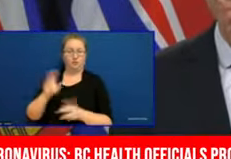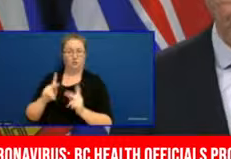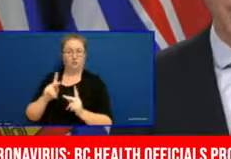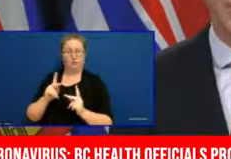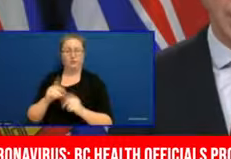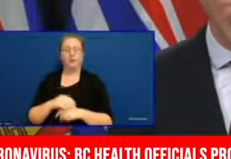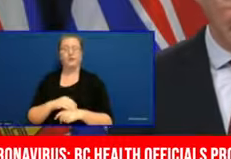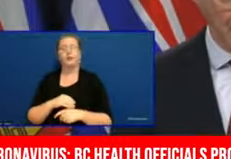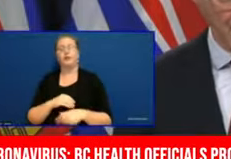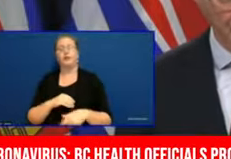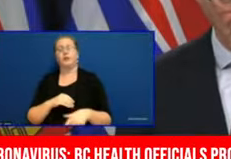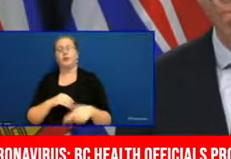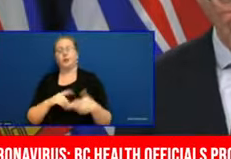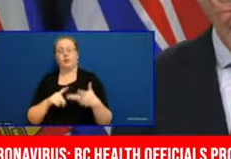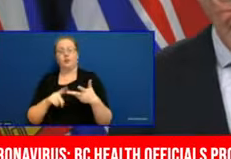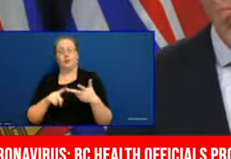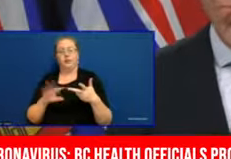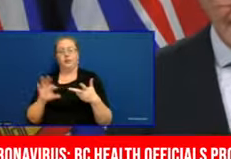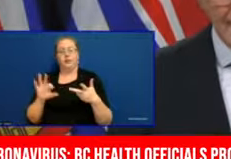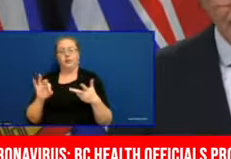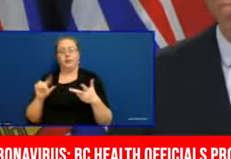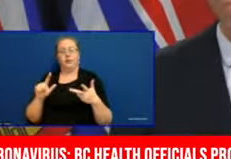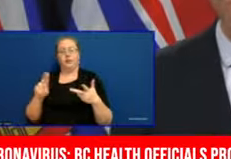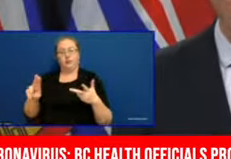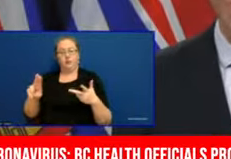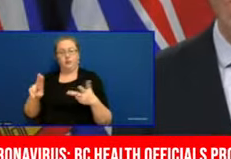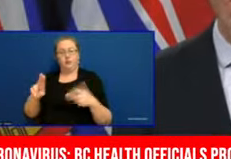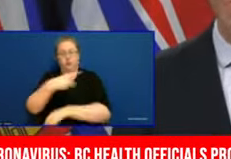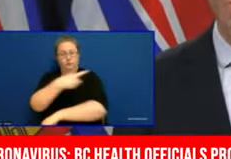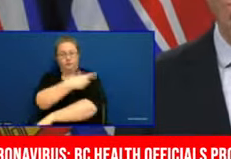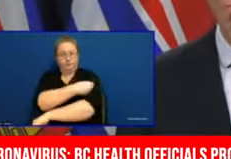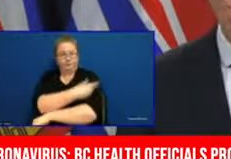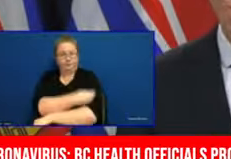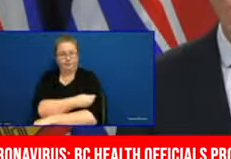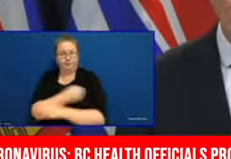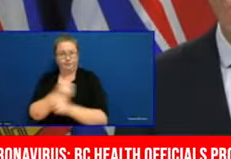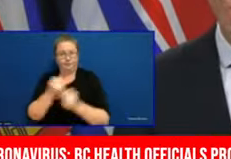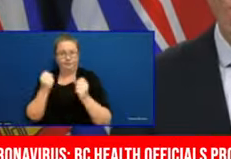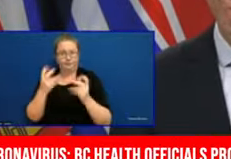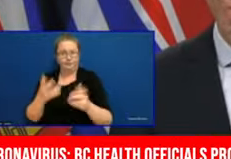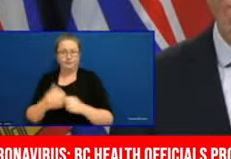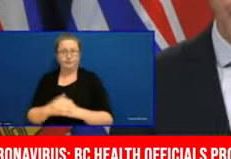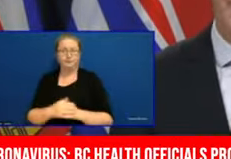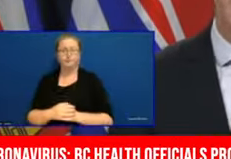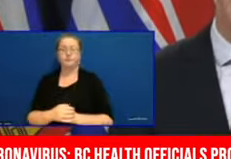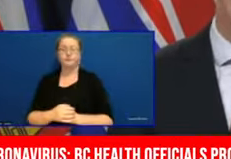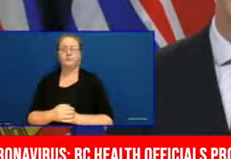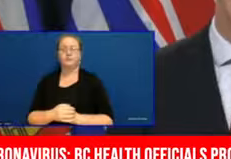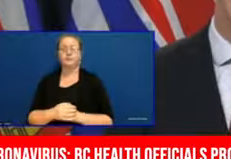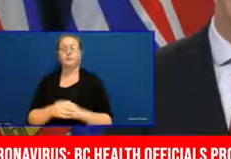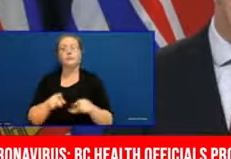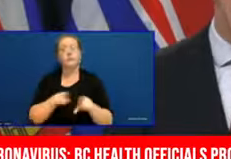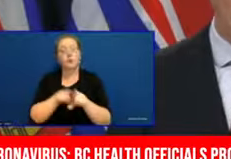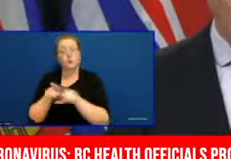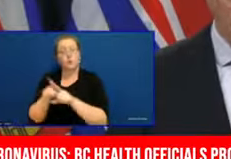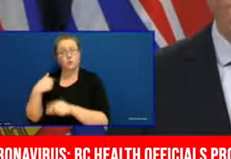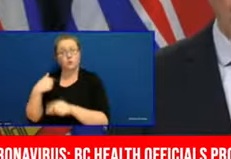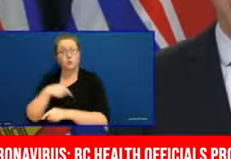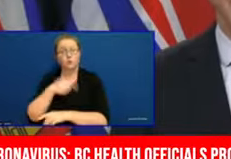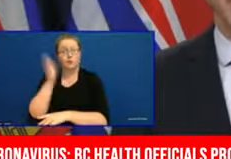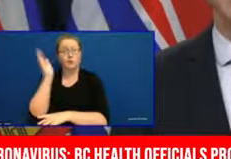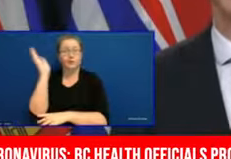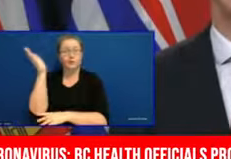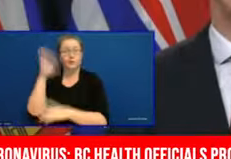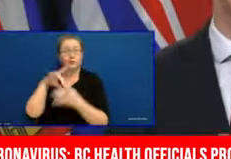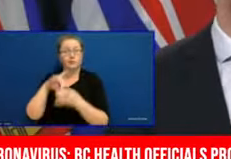contact tracers over the early part of the fall, and an enhanced fall flu immunization campaign. In addition,